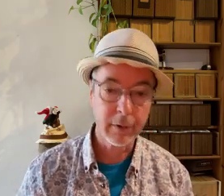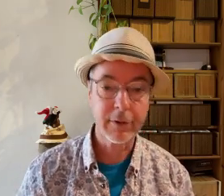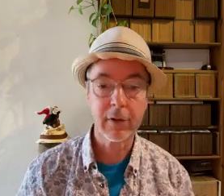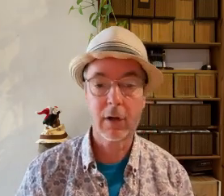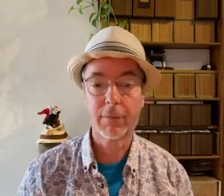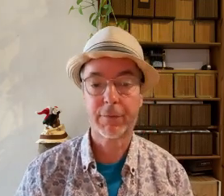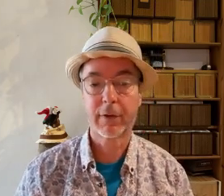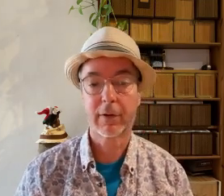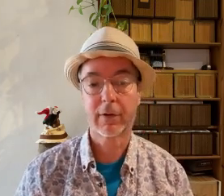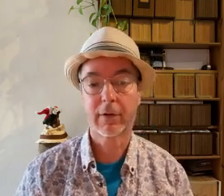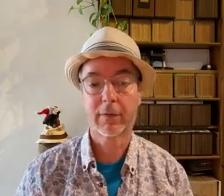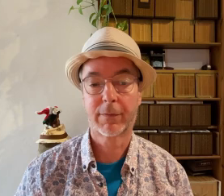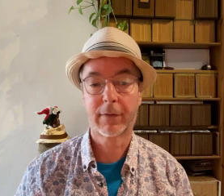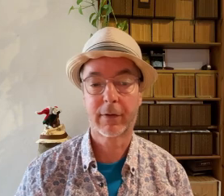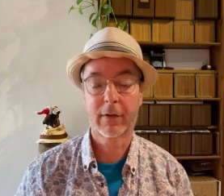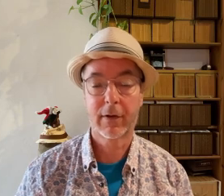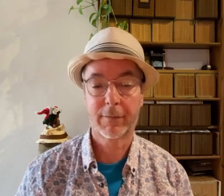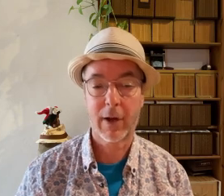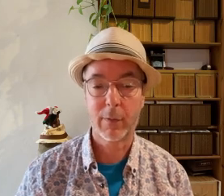world of